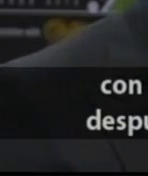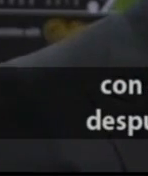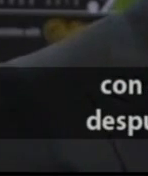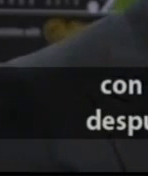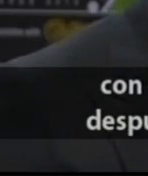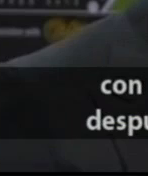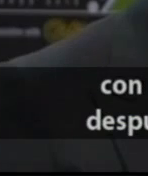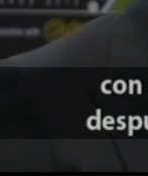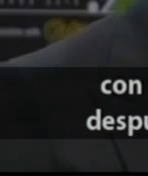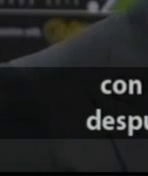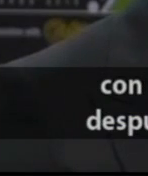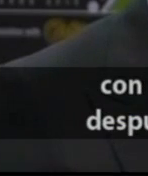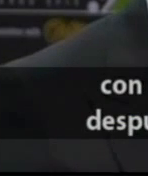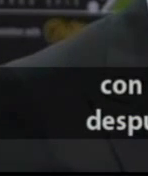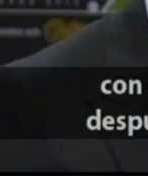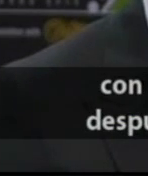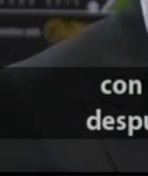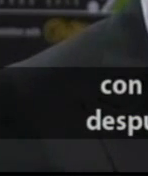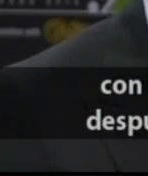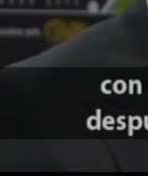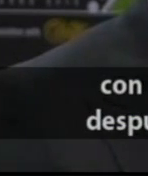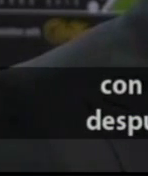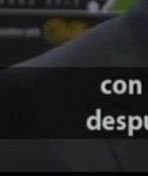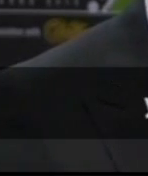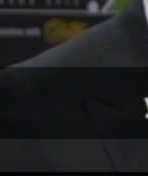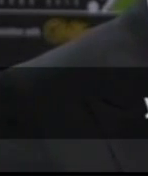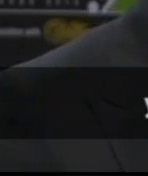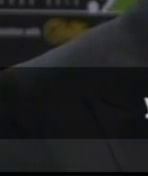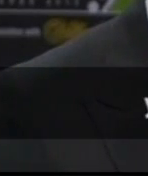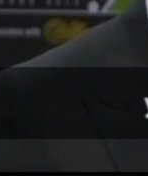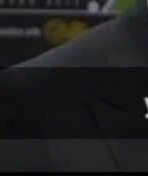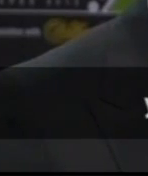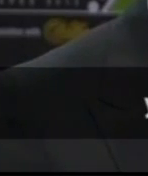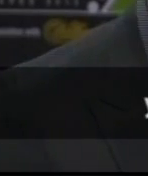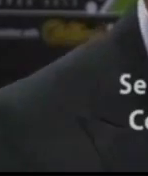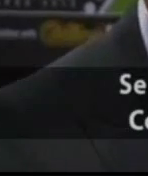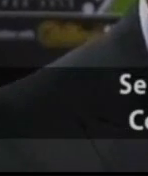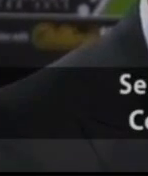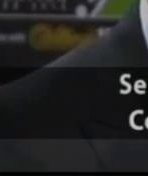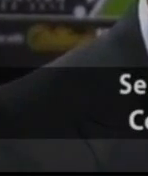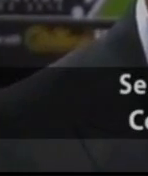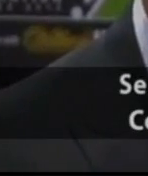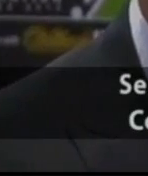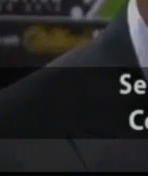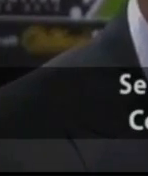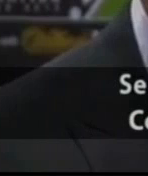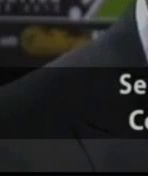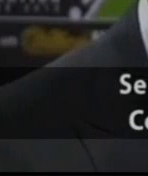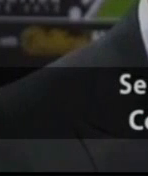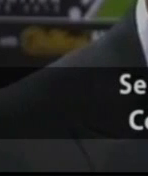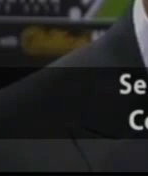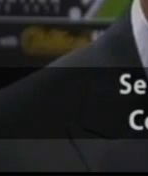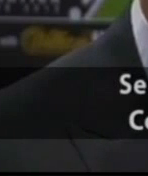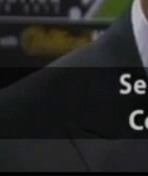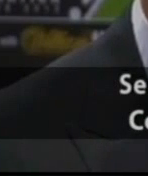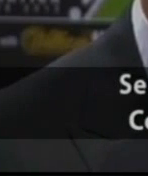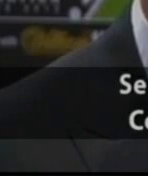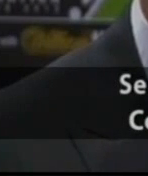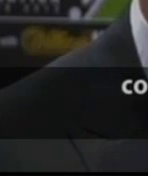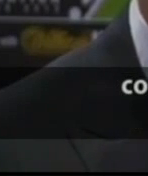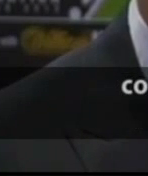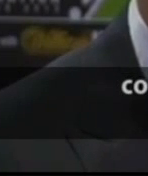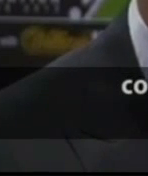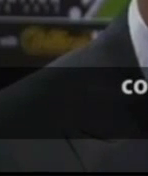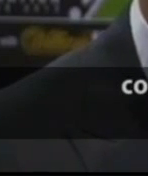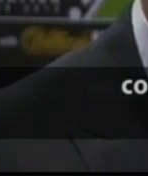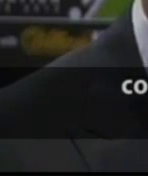in the main problem, but after that I forgot everything and I tried my best on the pitch. Talk me through your banter or your chat